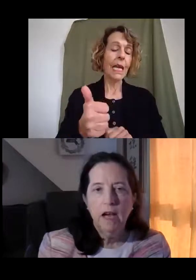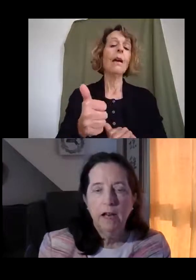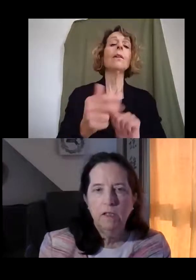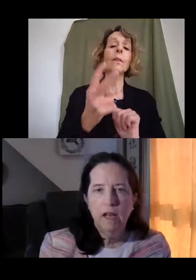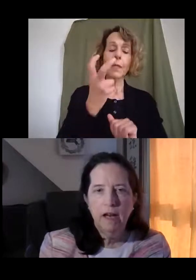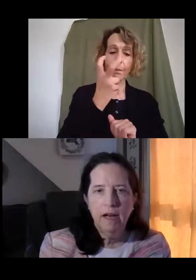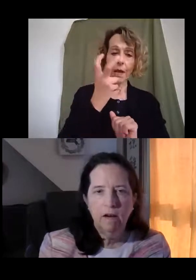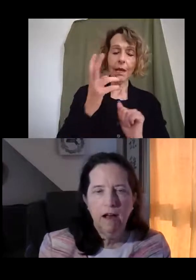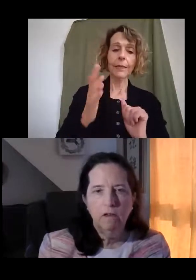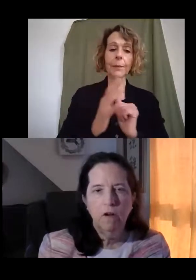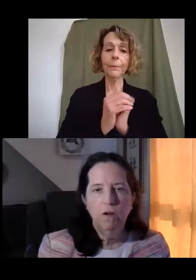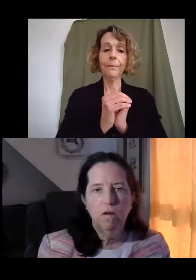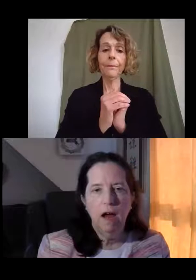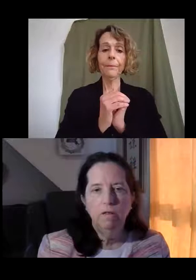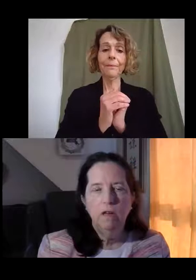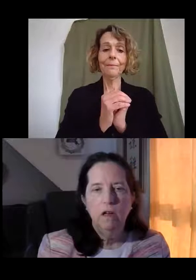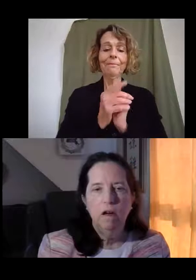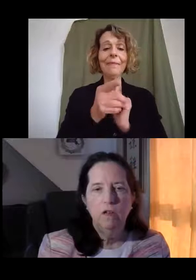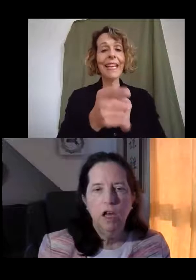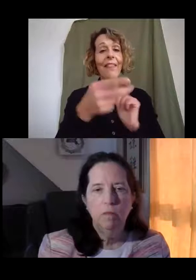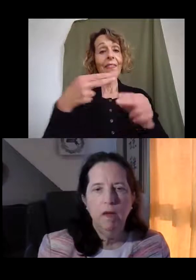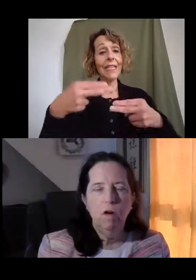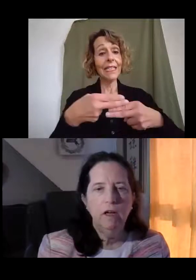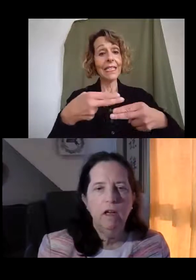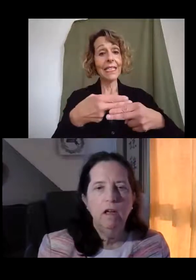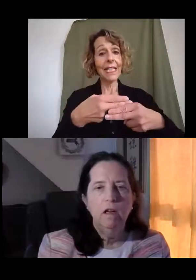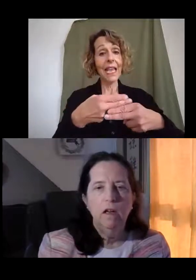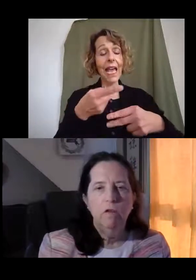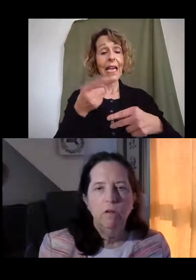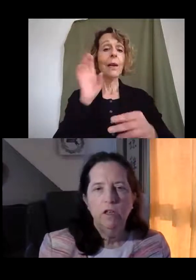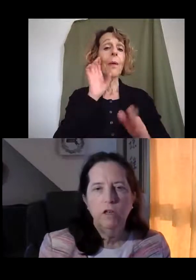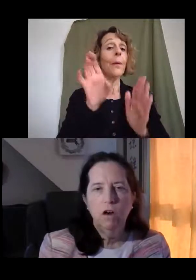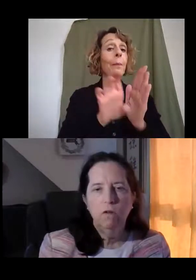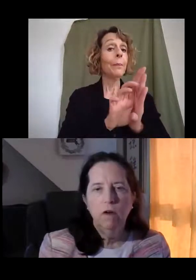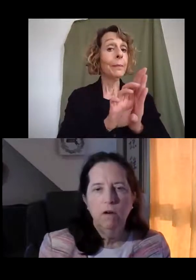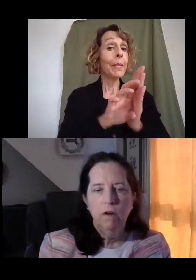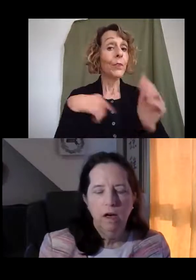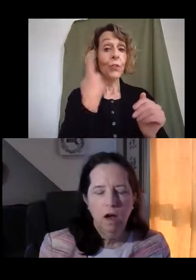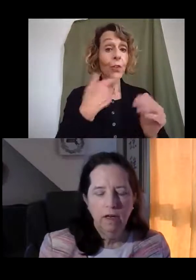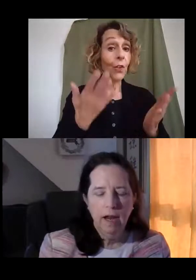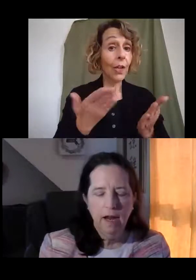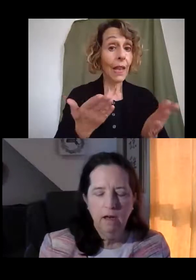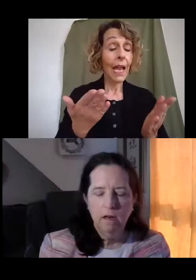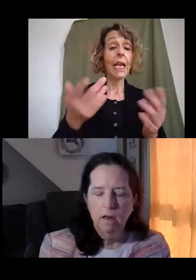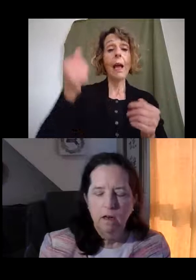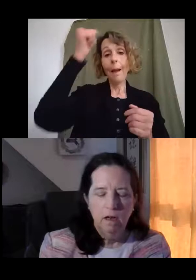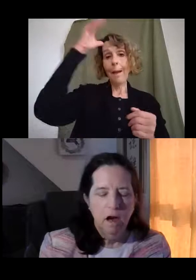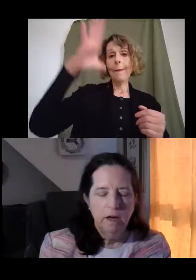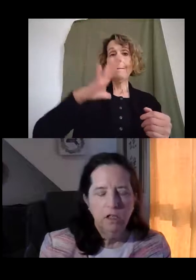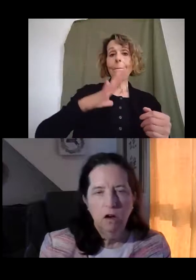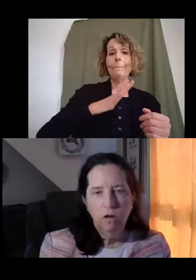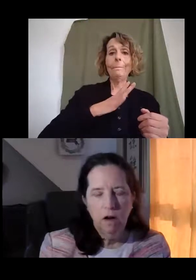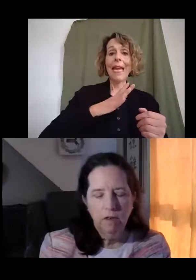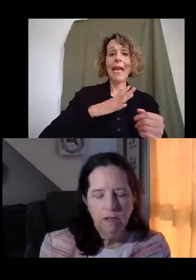The title slide here has a photograph of a gentleman walking with a winter coat and a long cane